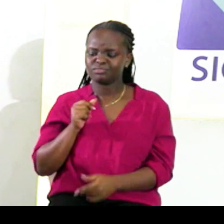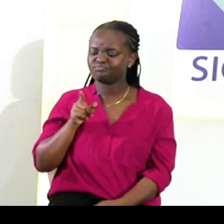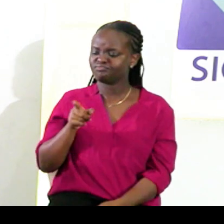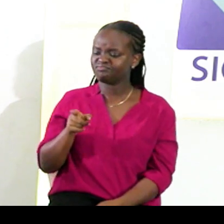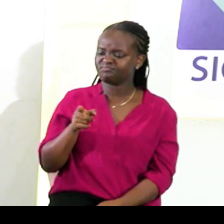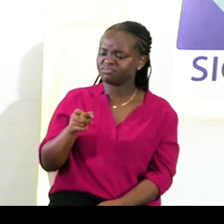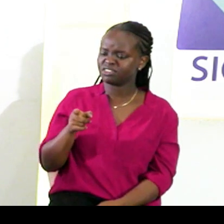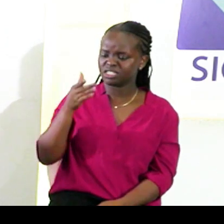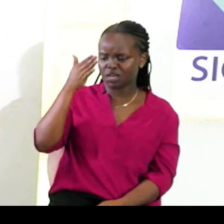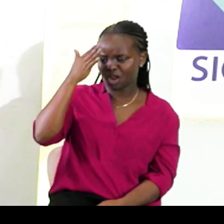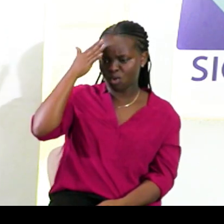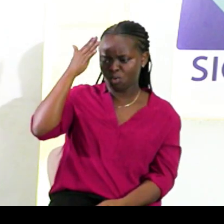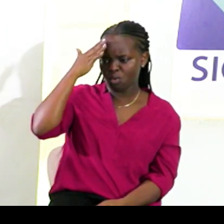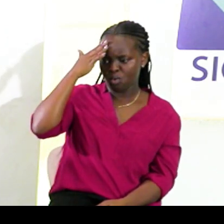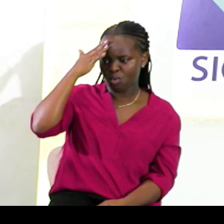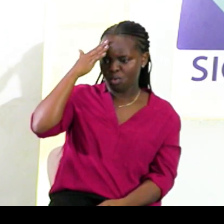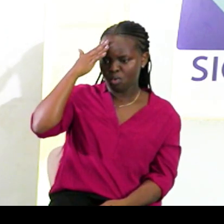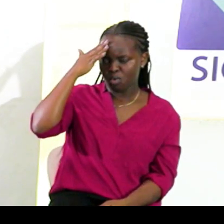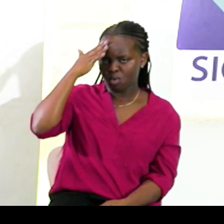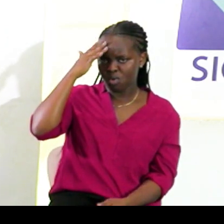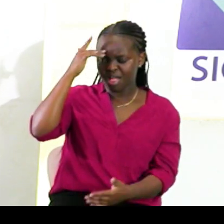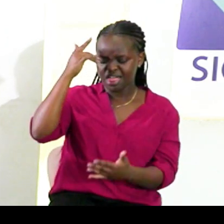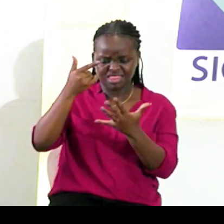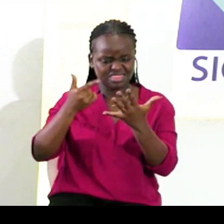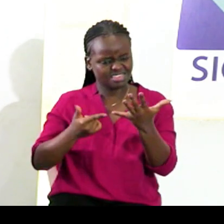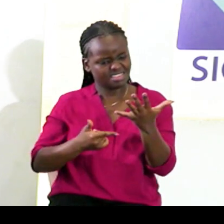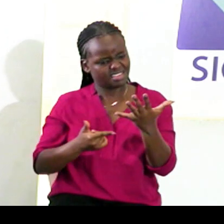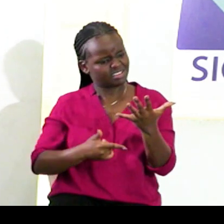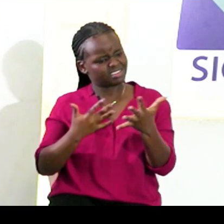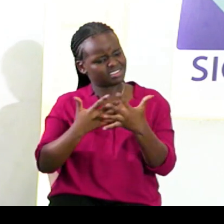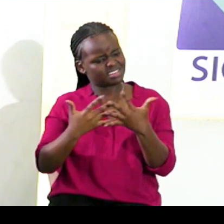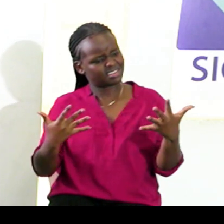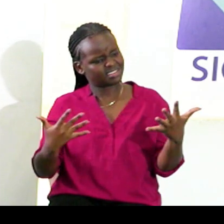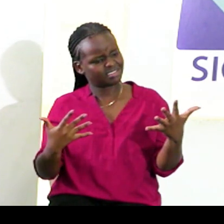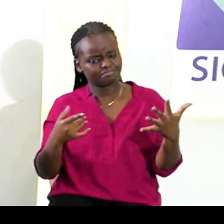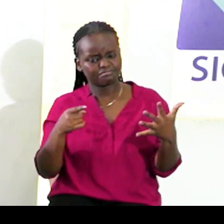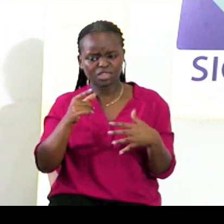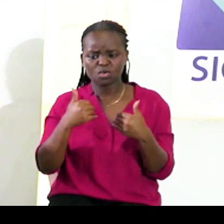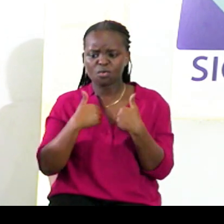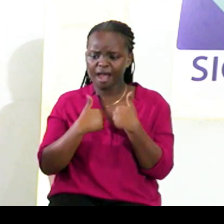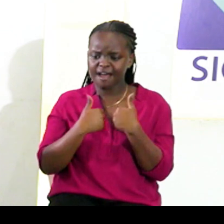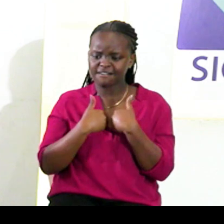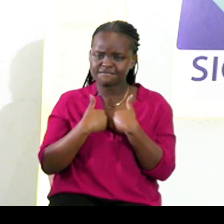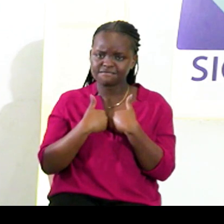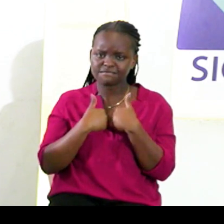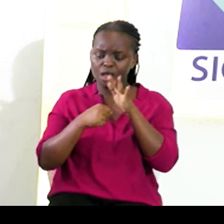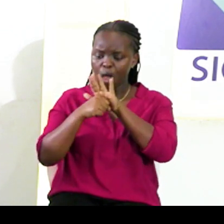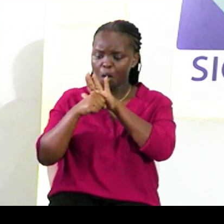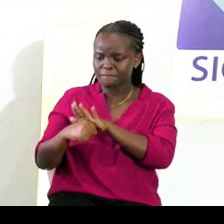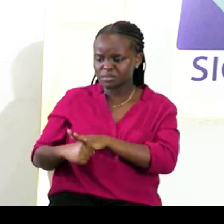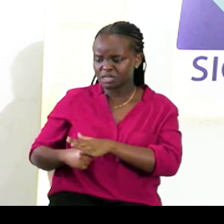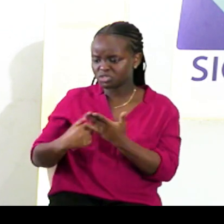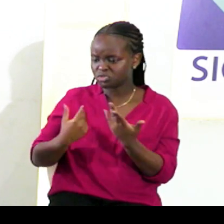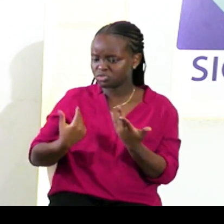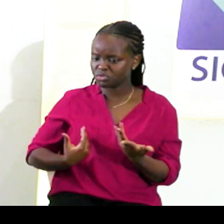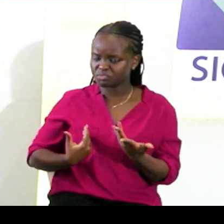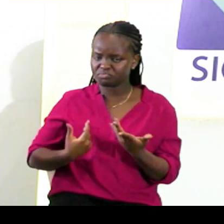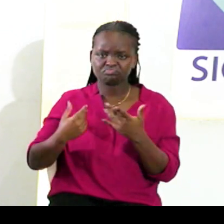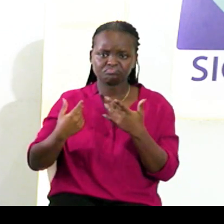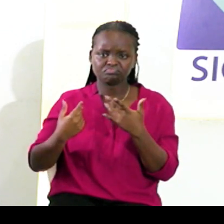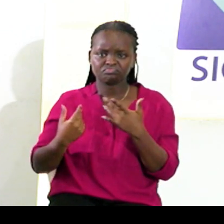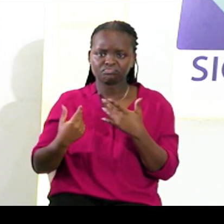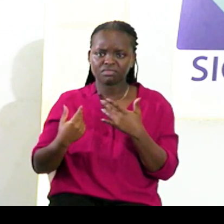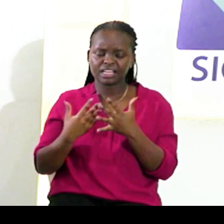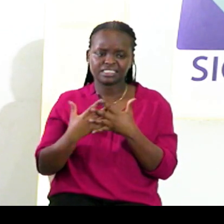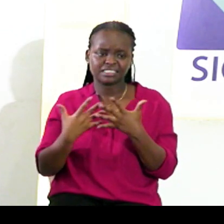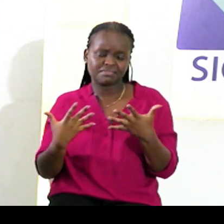knowing these products? Do you face some kind of discrimination, stigma,